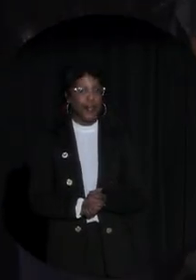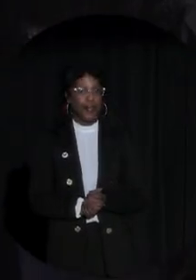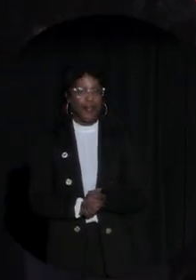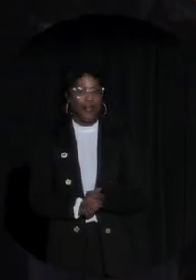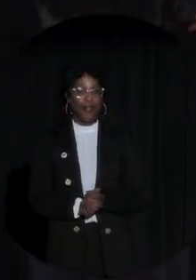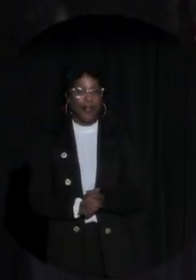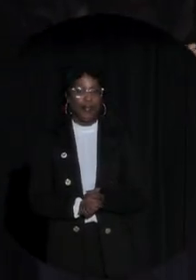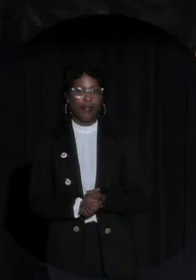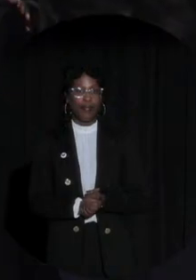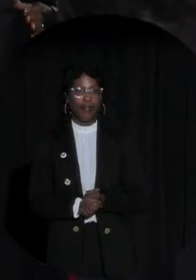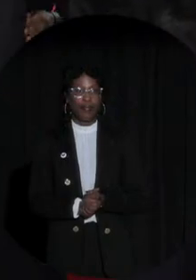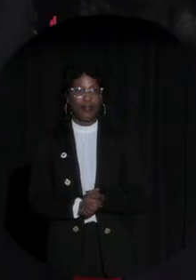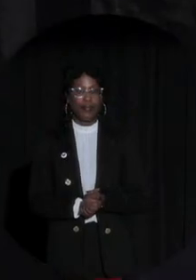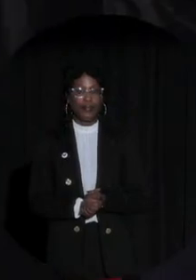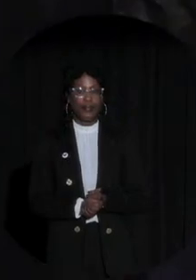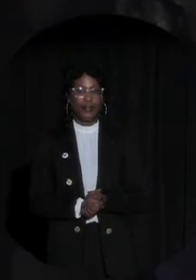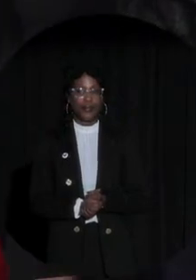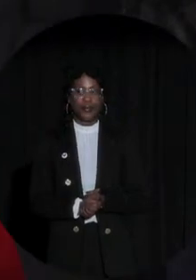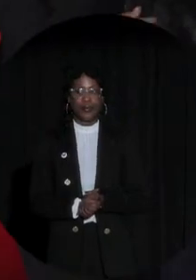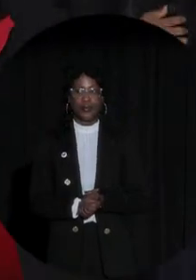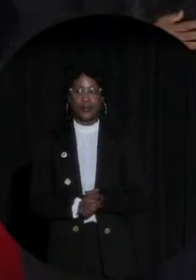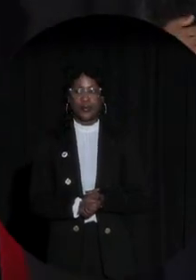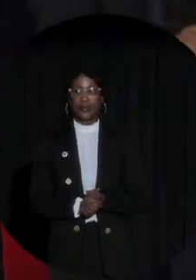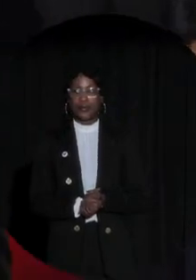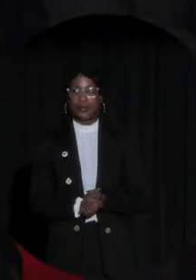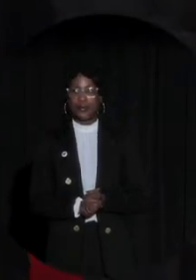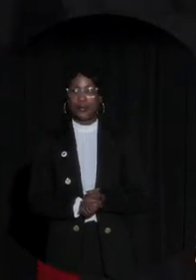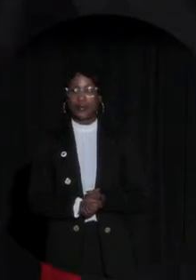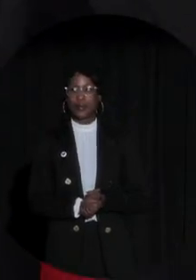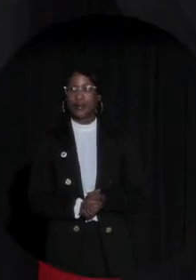Don't go for it. Council member. There you go. That's your confession.